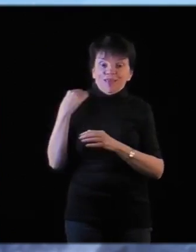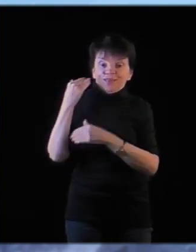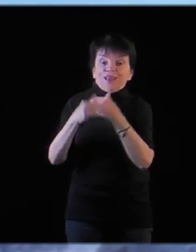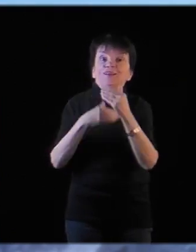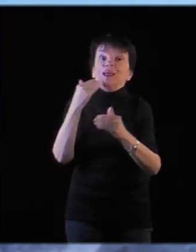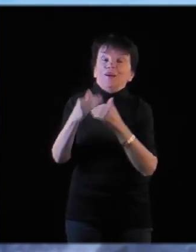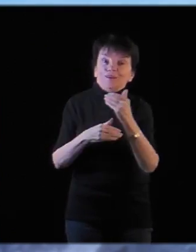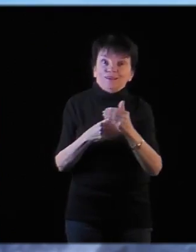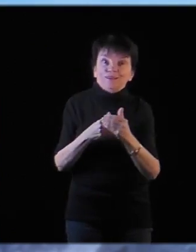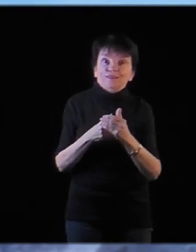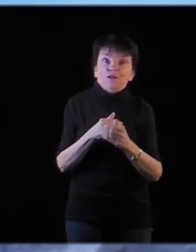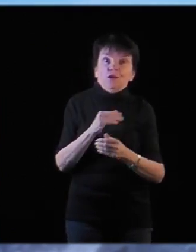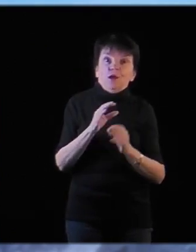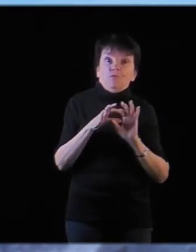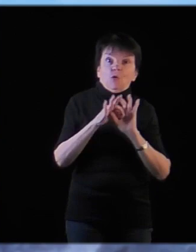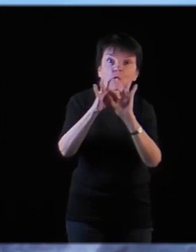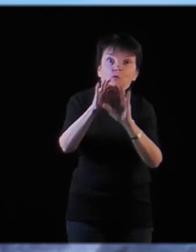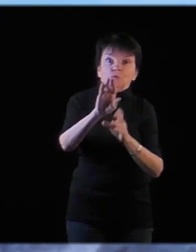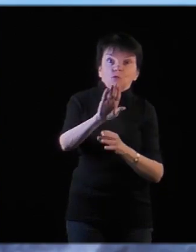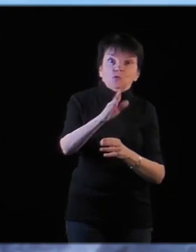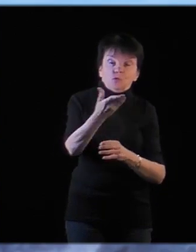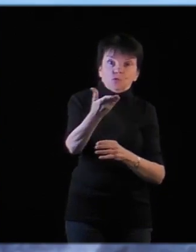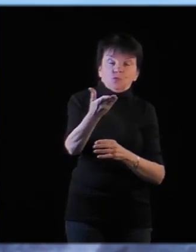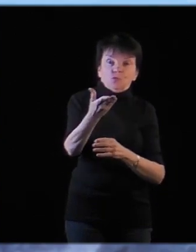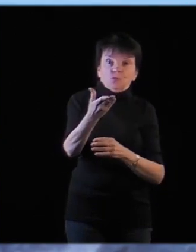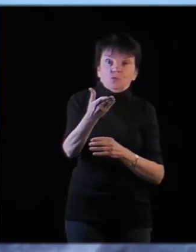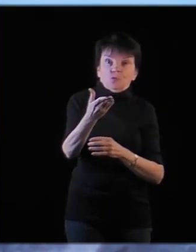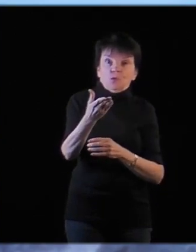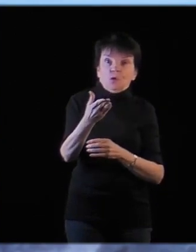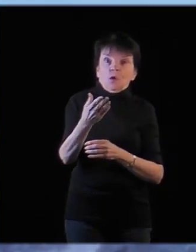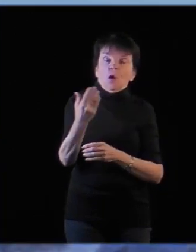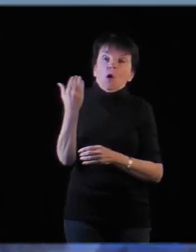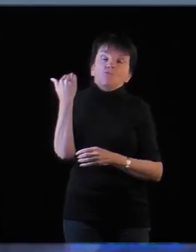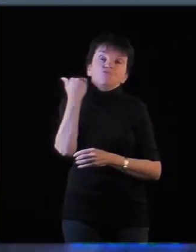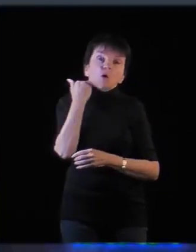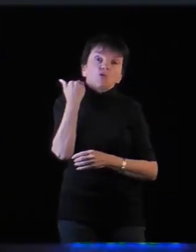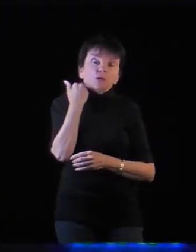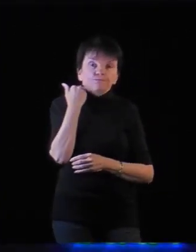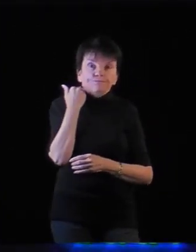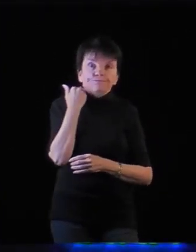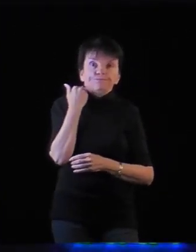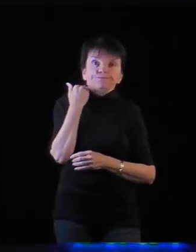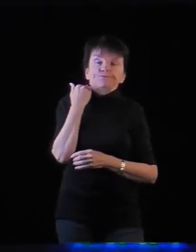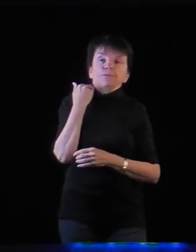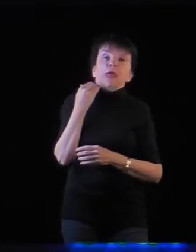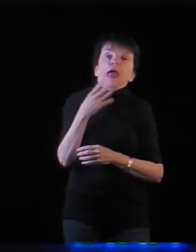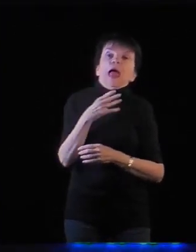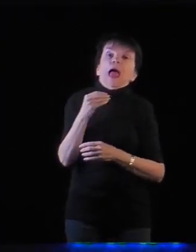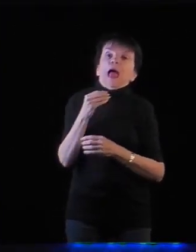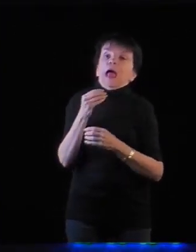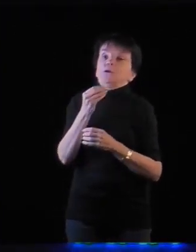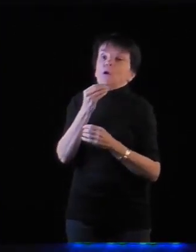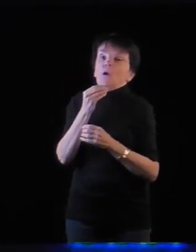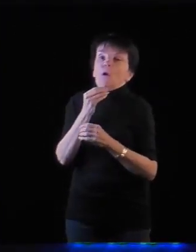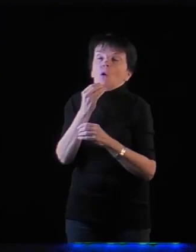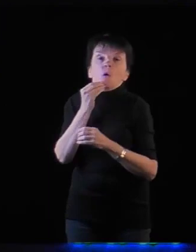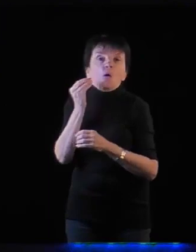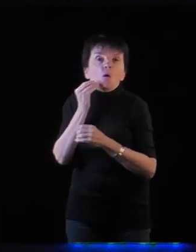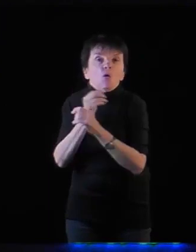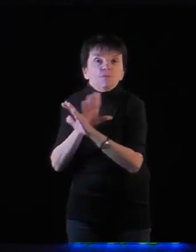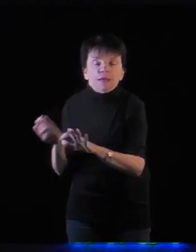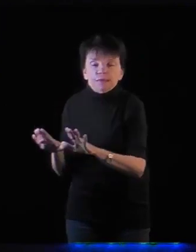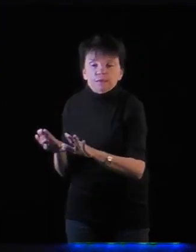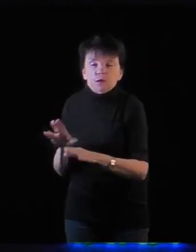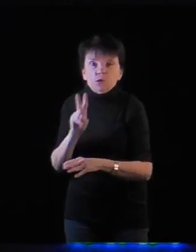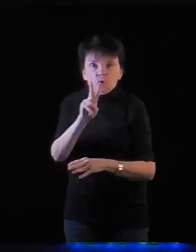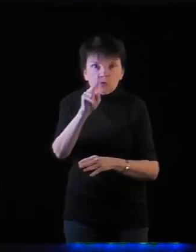Flat broke and homeless, two brothers by the name of Geza